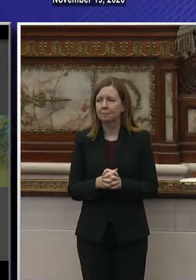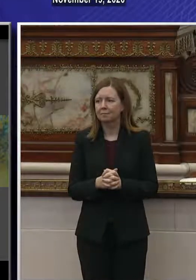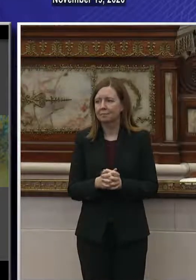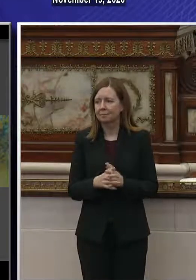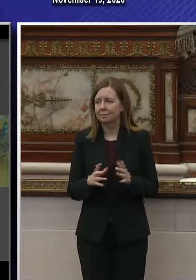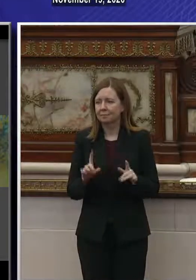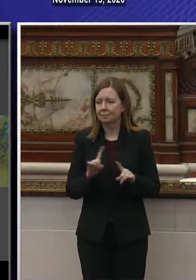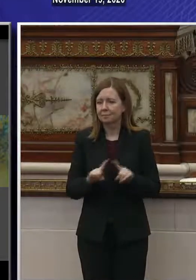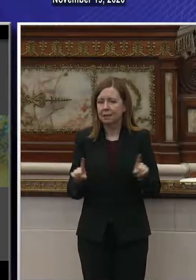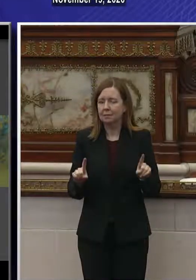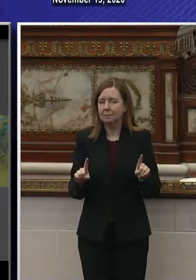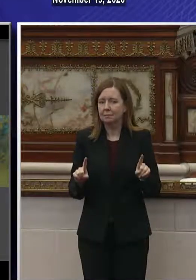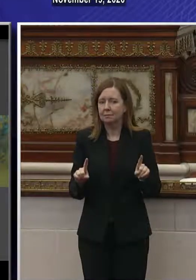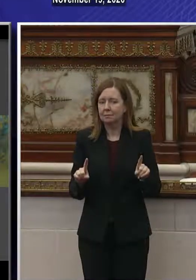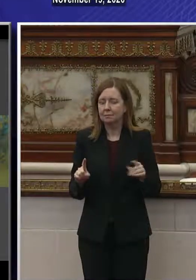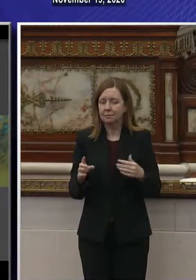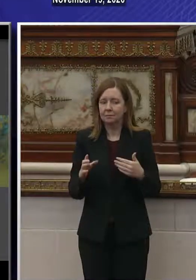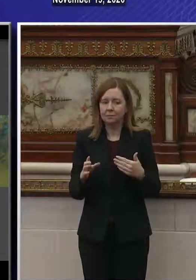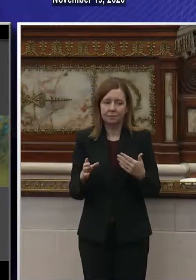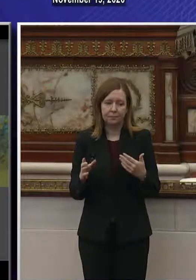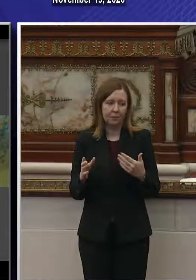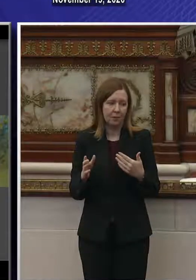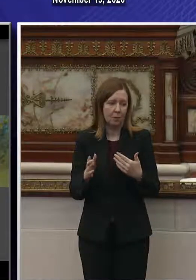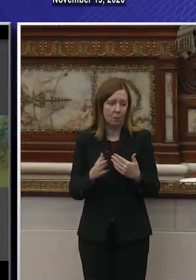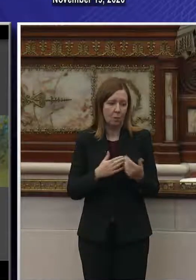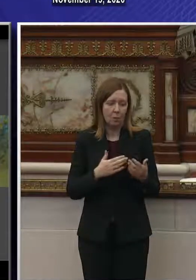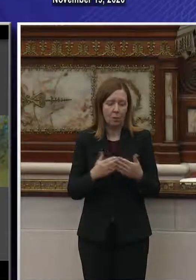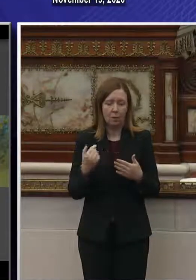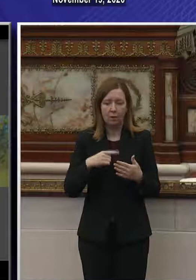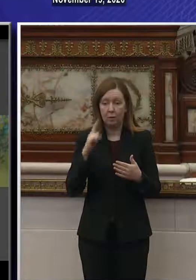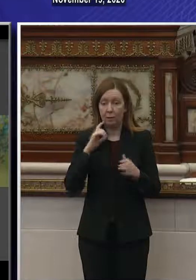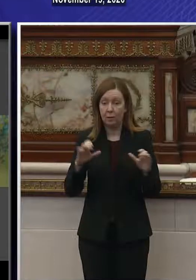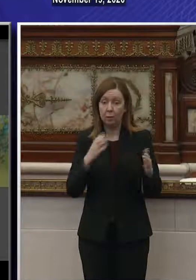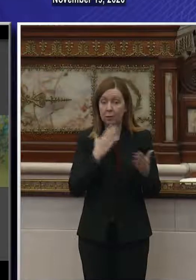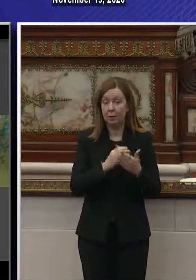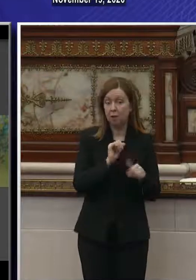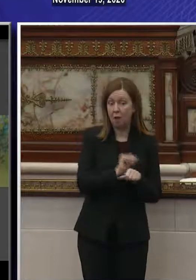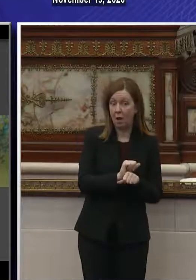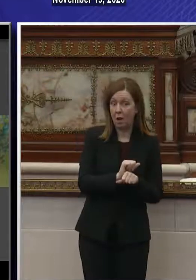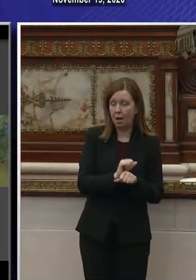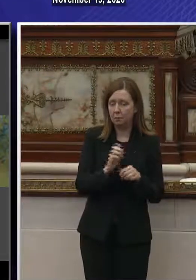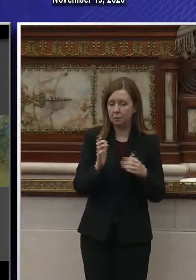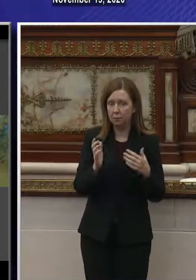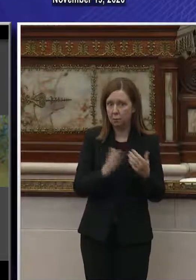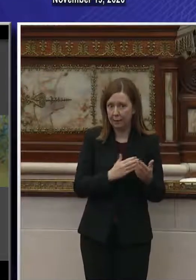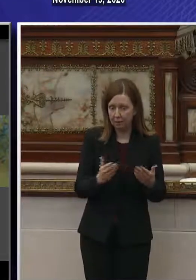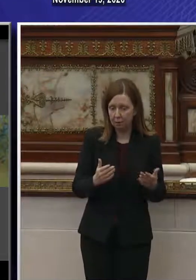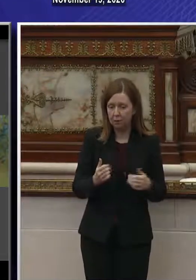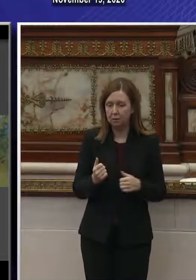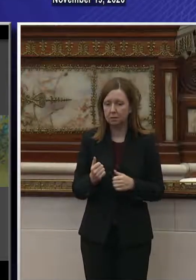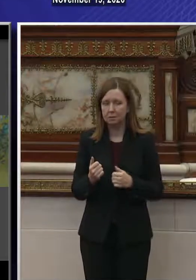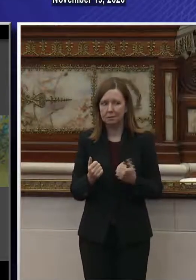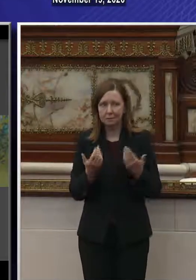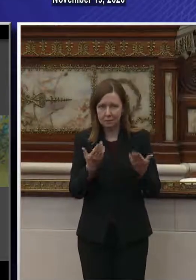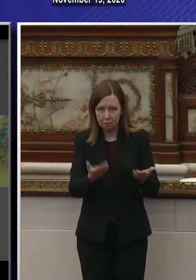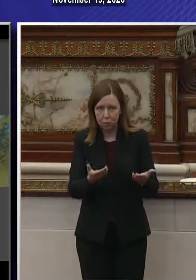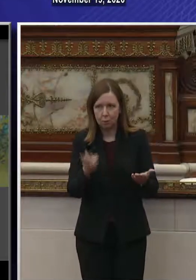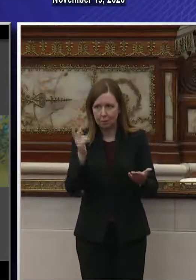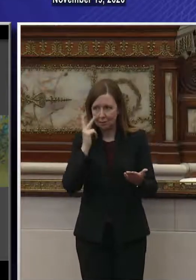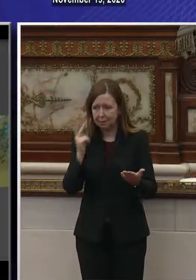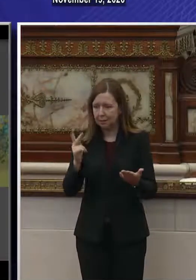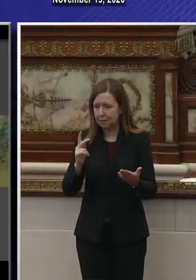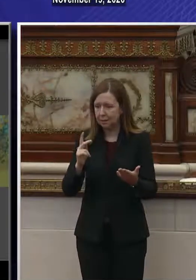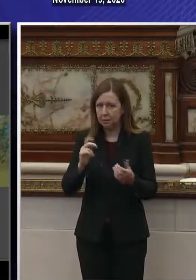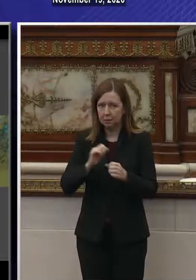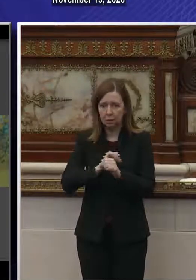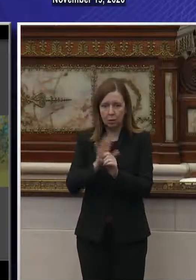has led to the fact that whether or not we think we're doing a good job or whatever, you're seeing